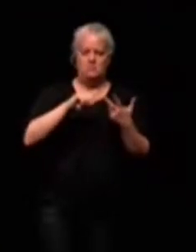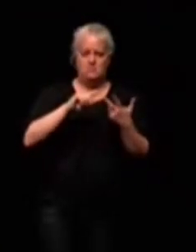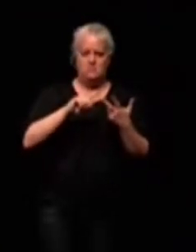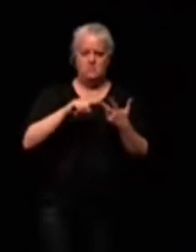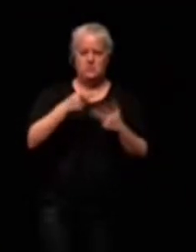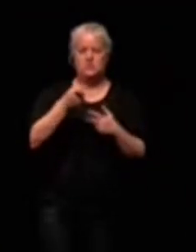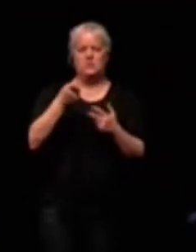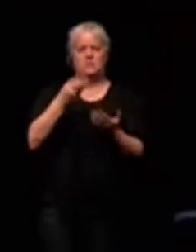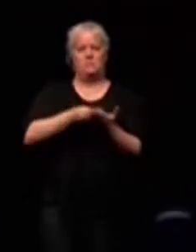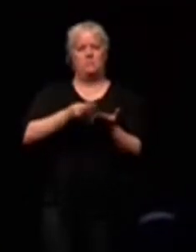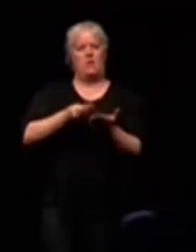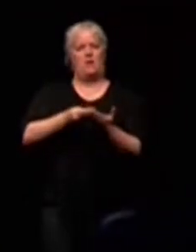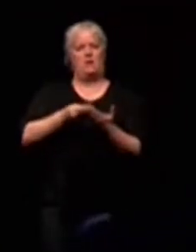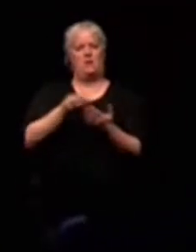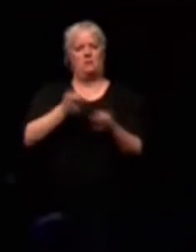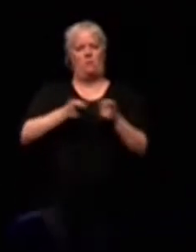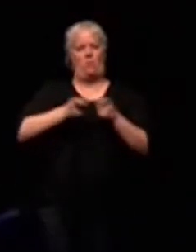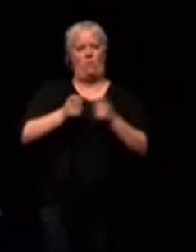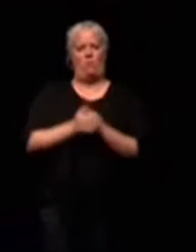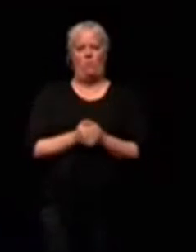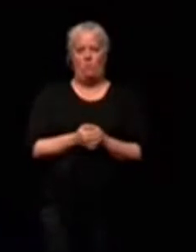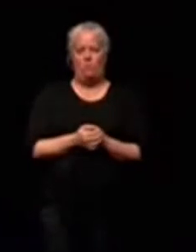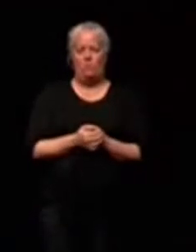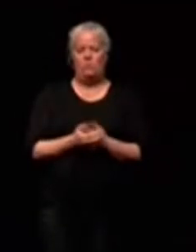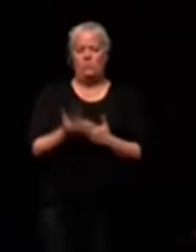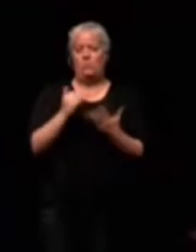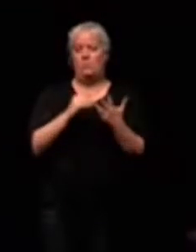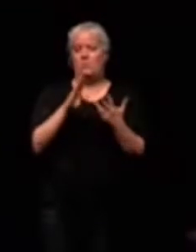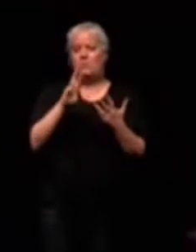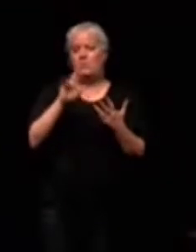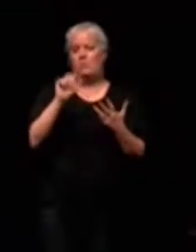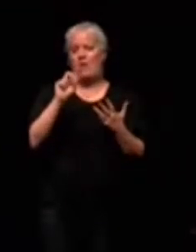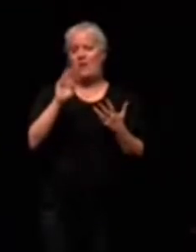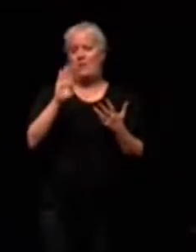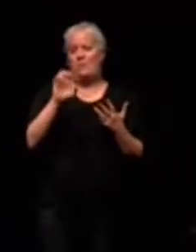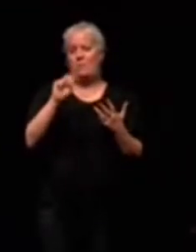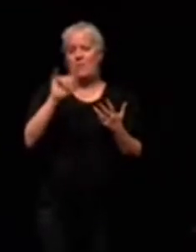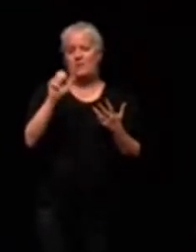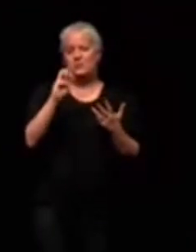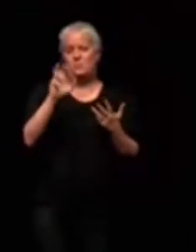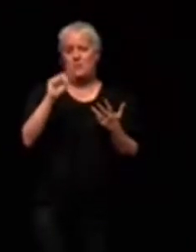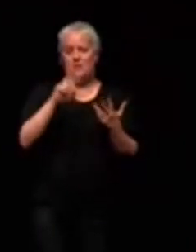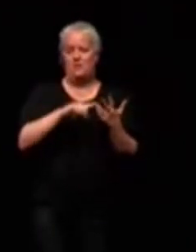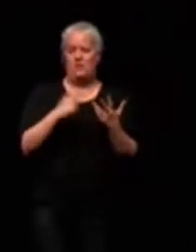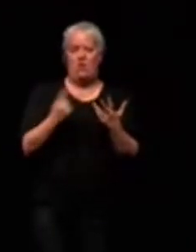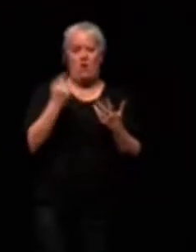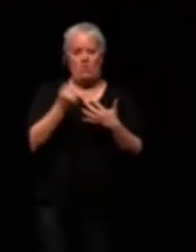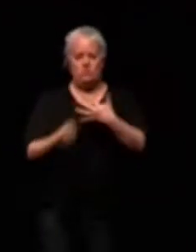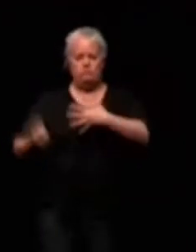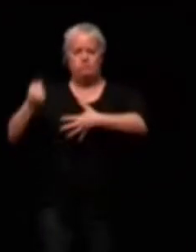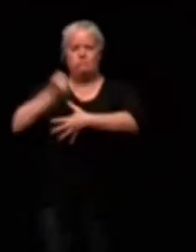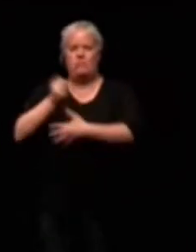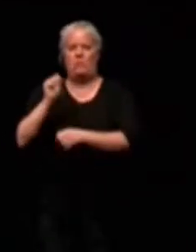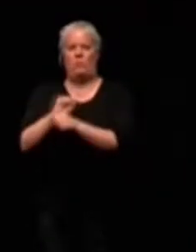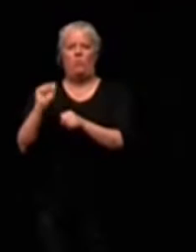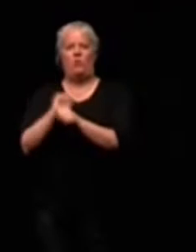secure. And we need leaders like Brian Benjamin, who always puts working families first.